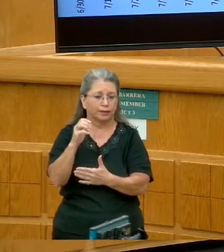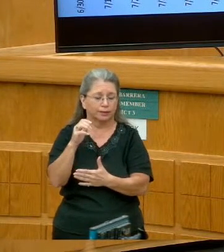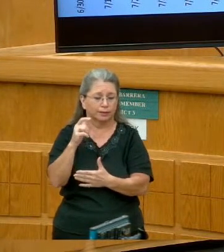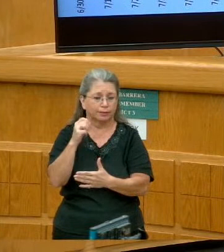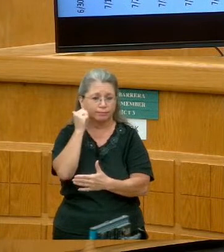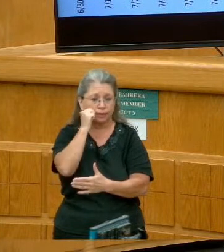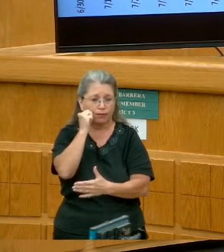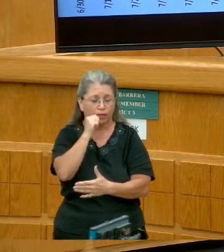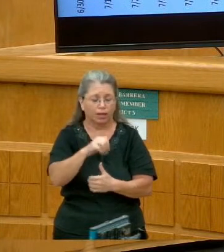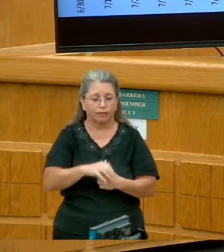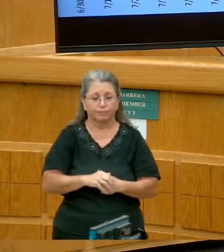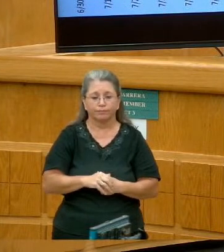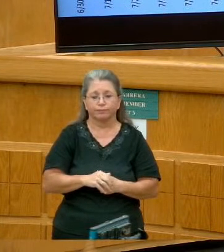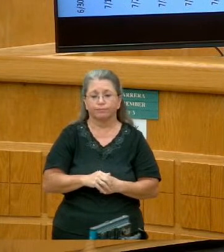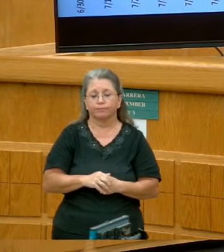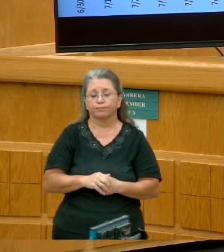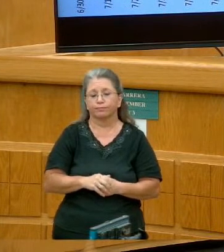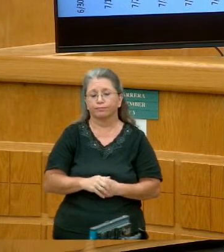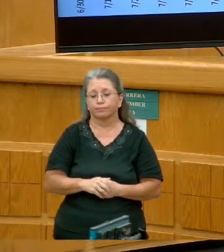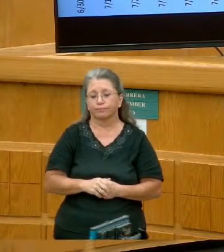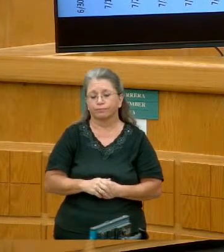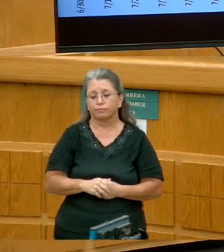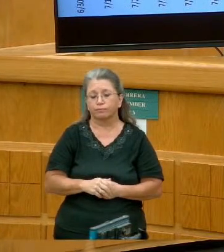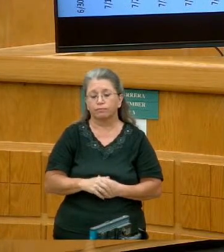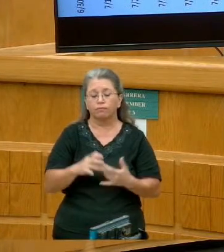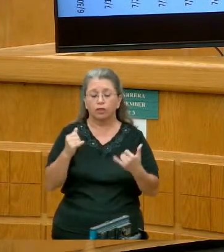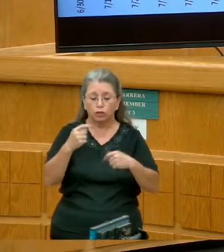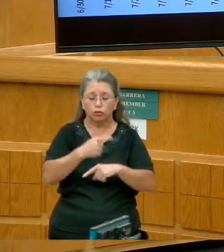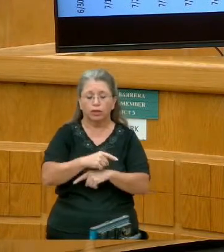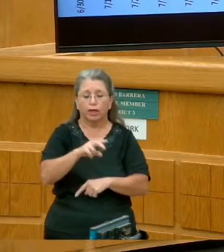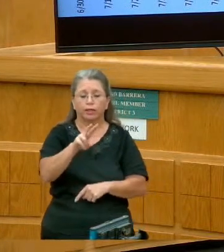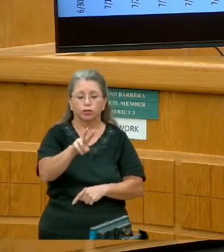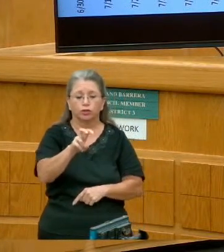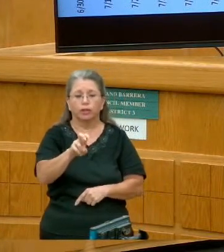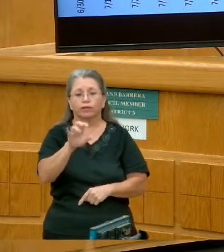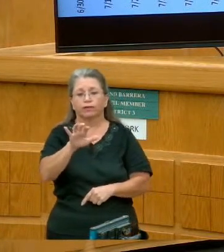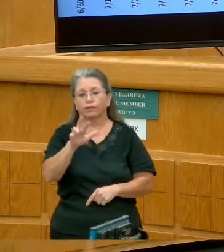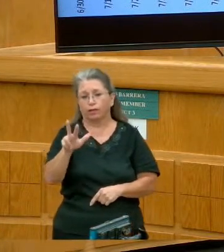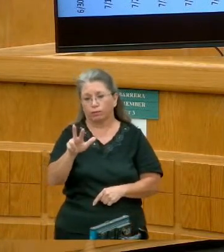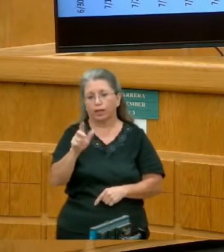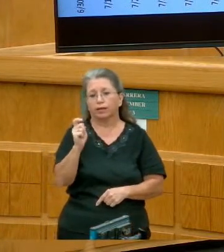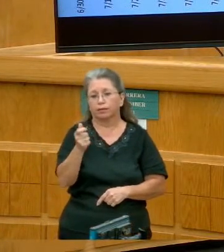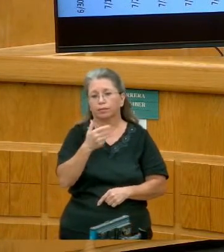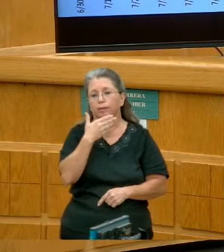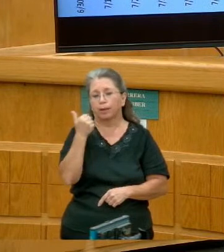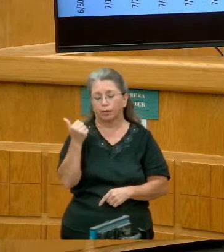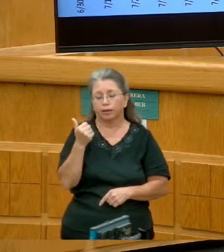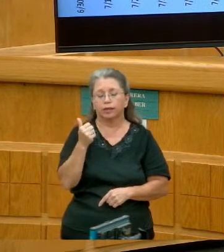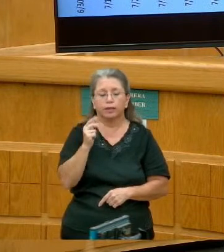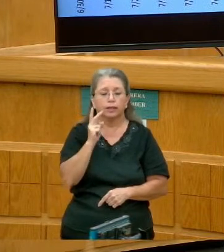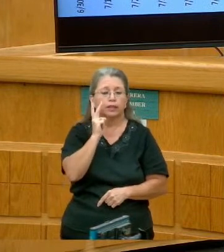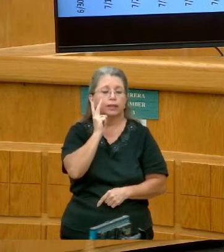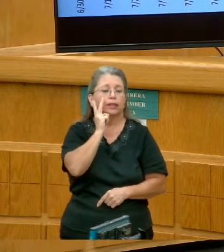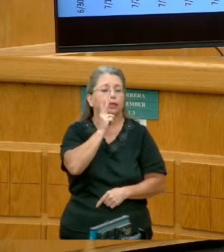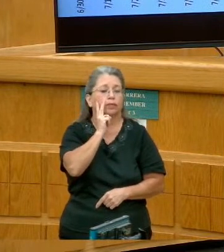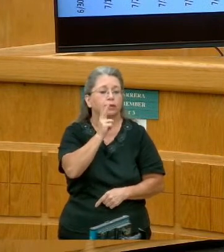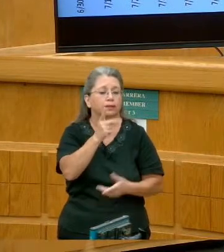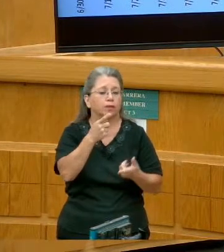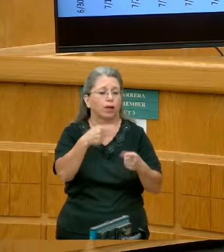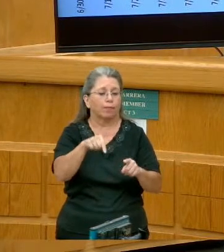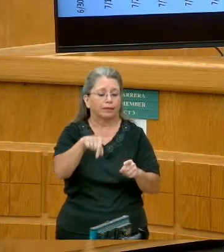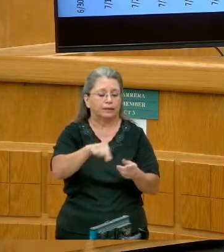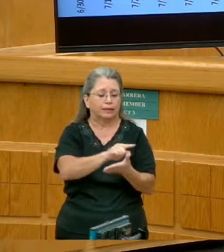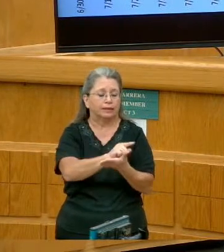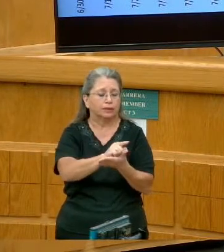average, 335. So 253 is a little bit better, and we'll see what happens during the rest of the